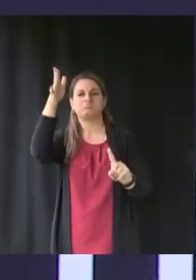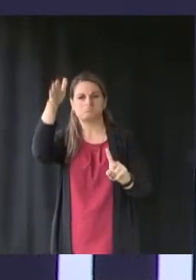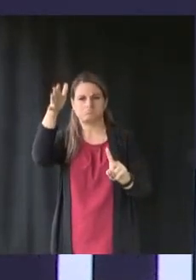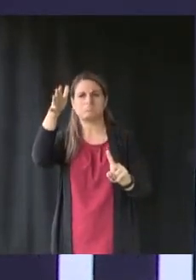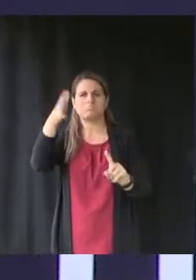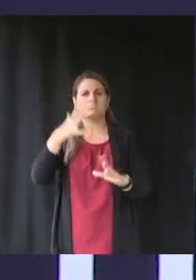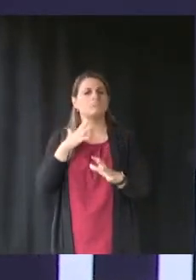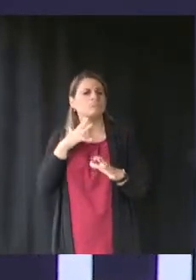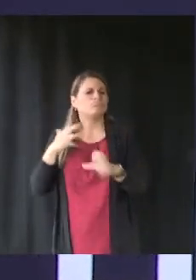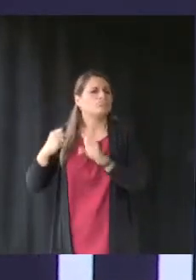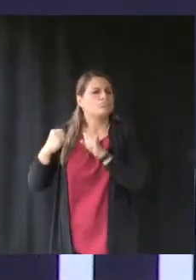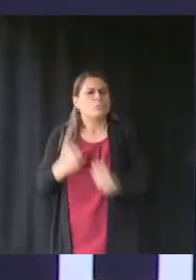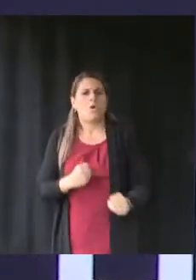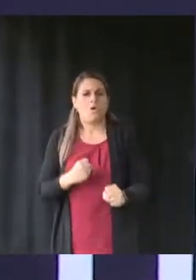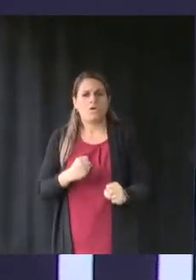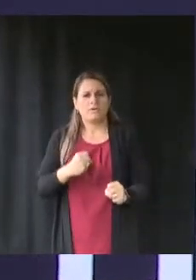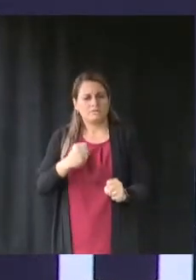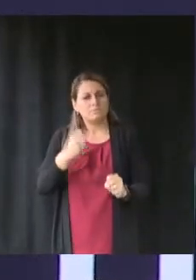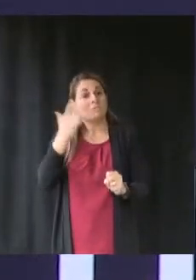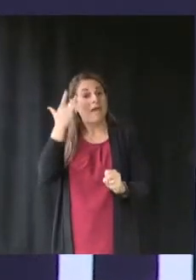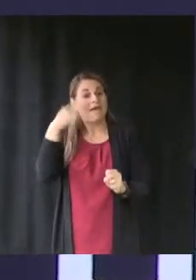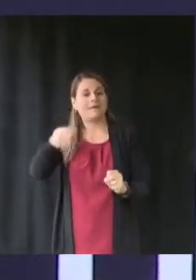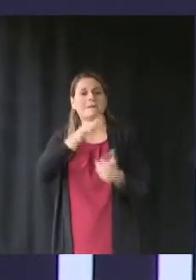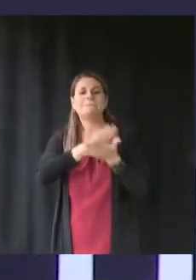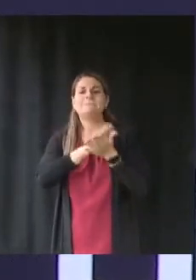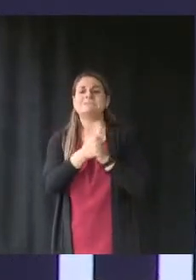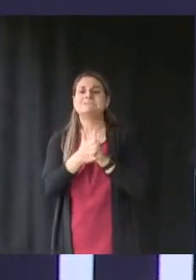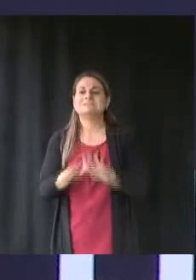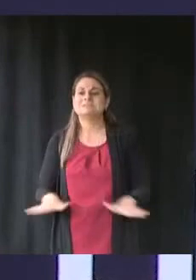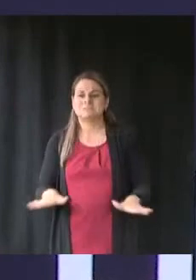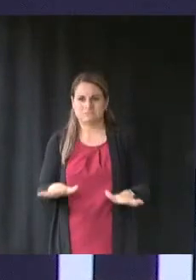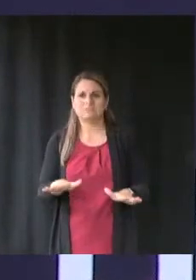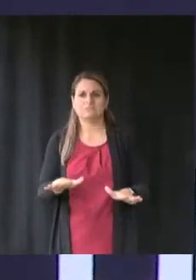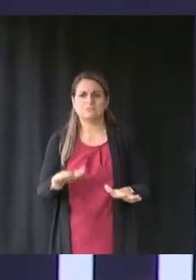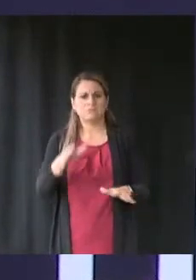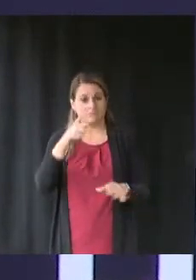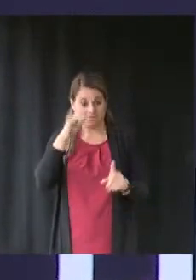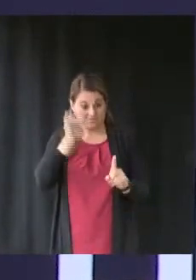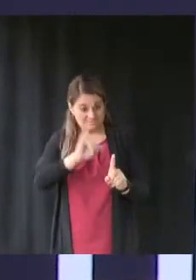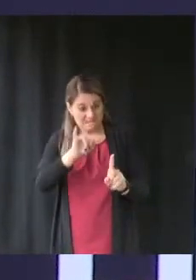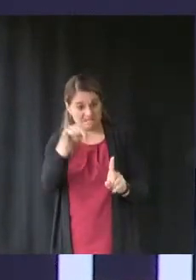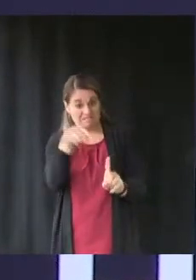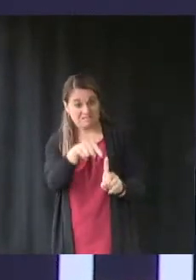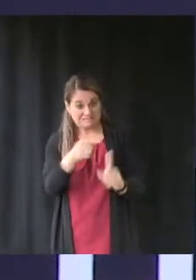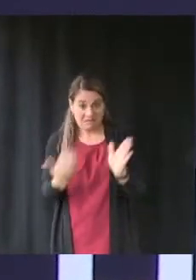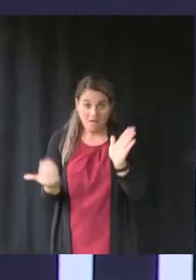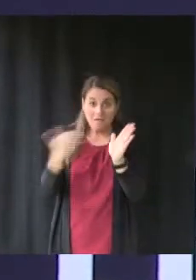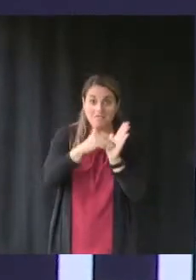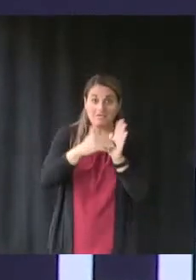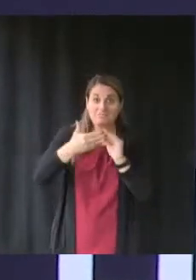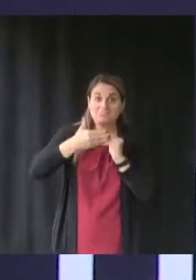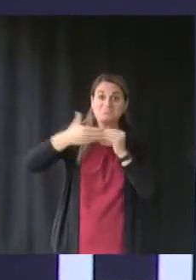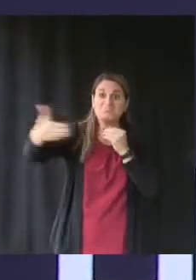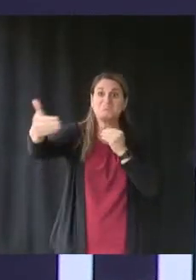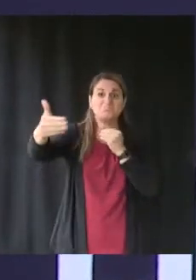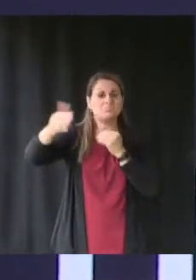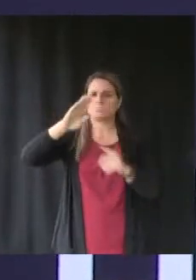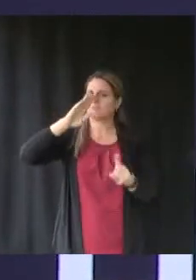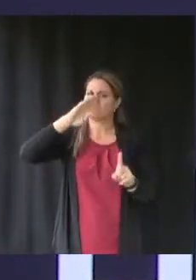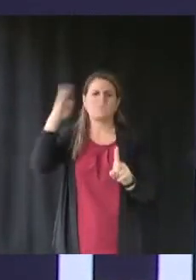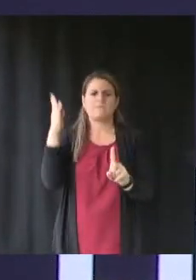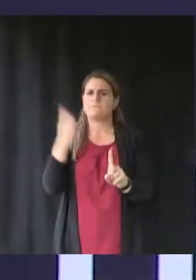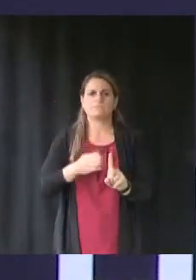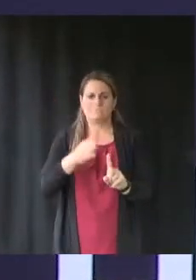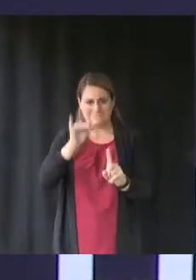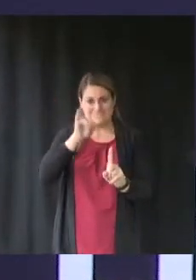do anything as worthwhile again. Nothing will ever really be as important. Someday the children, I hope,